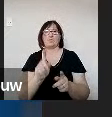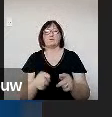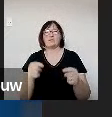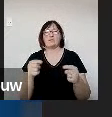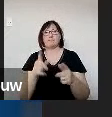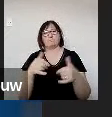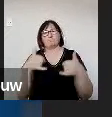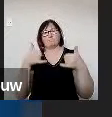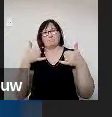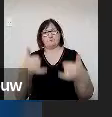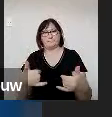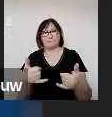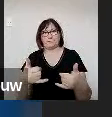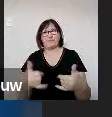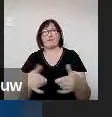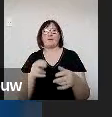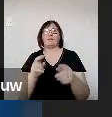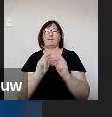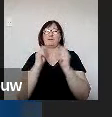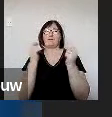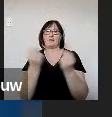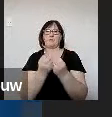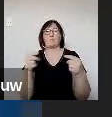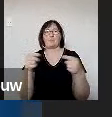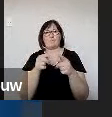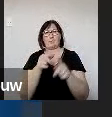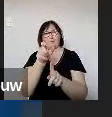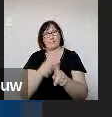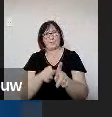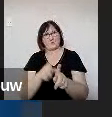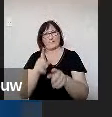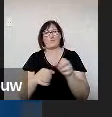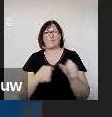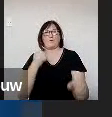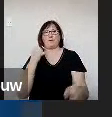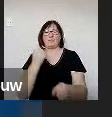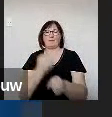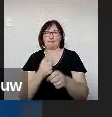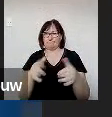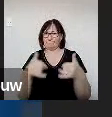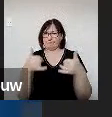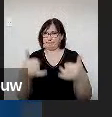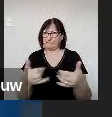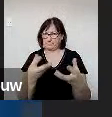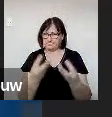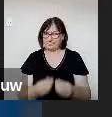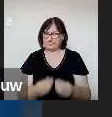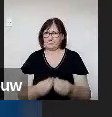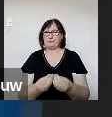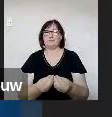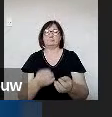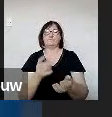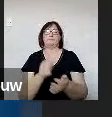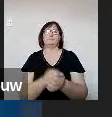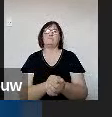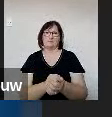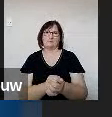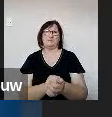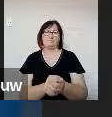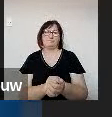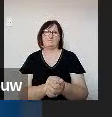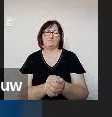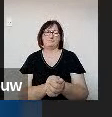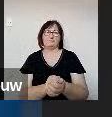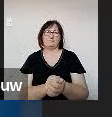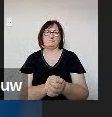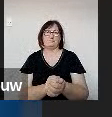in 2017-2018 during the 23rd WCO ESA Governing Council hosted in Kigali,